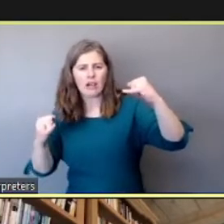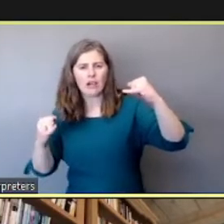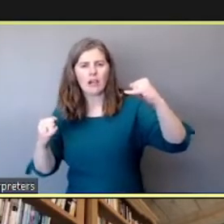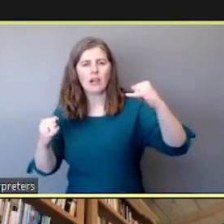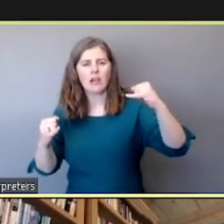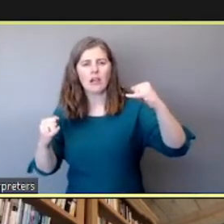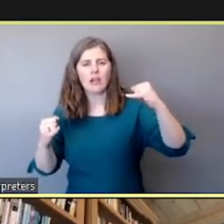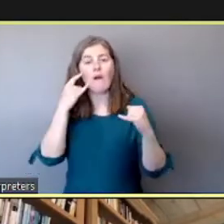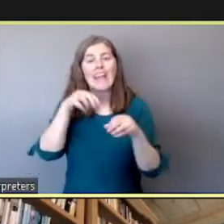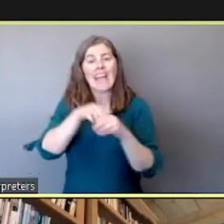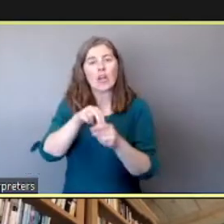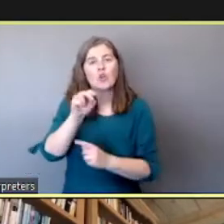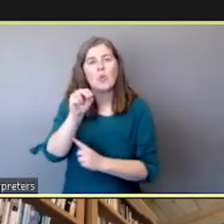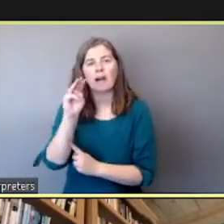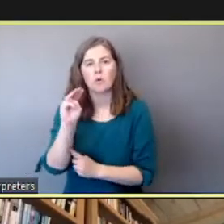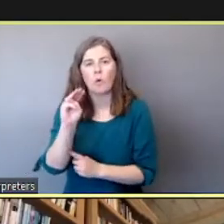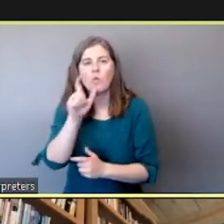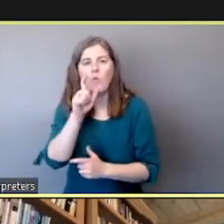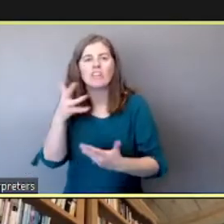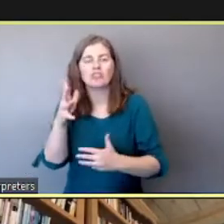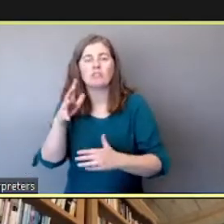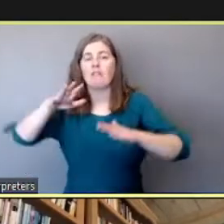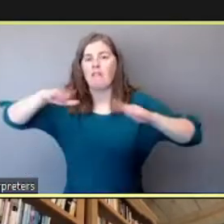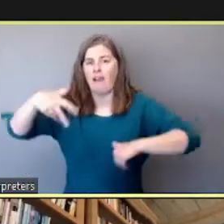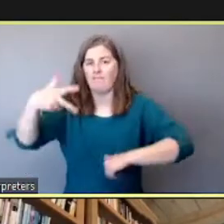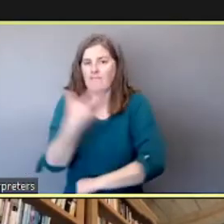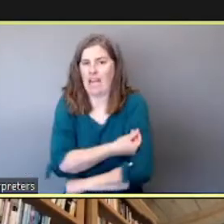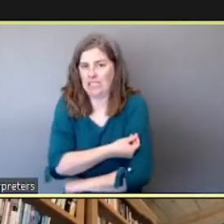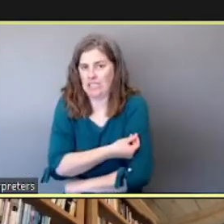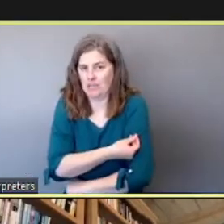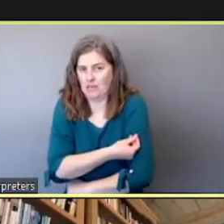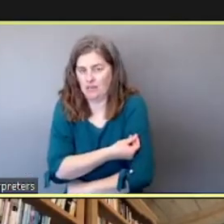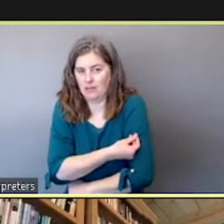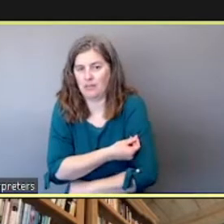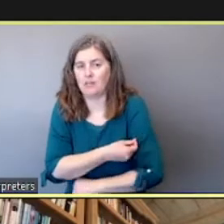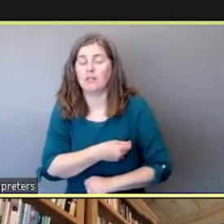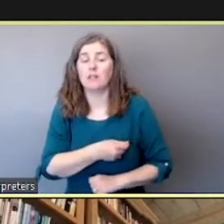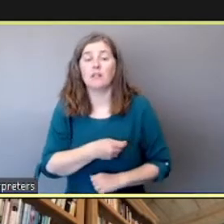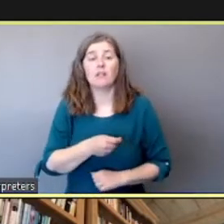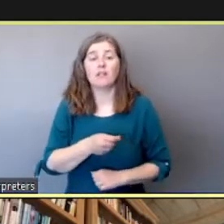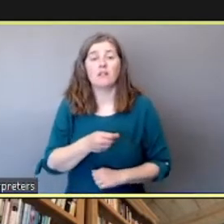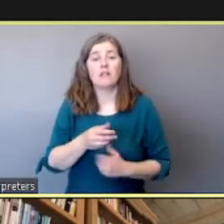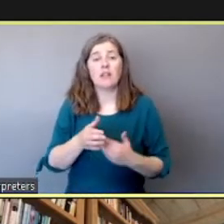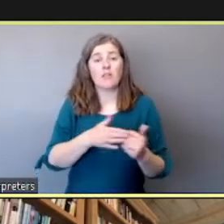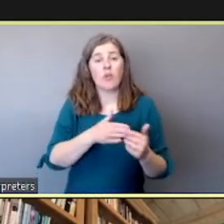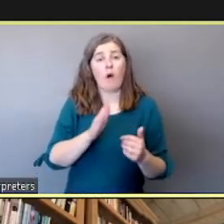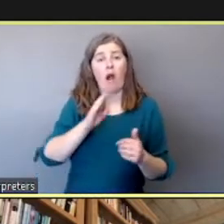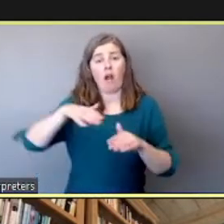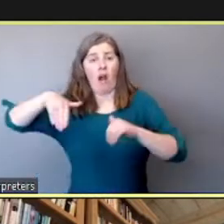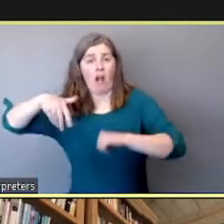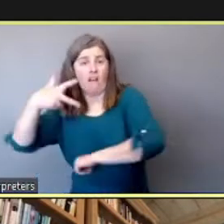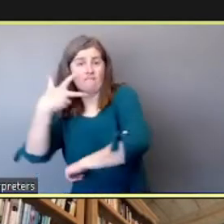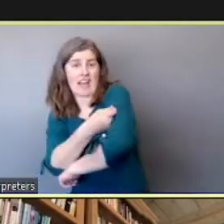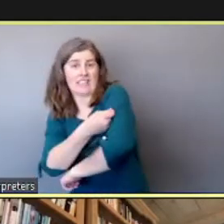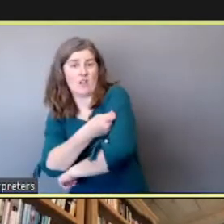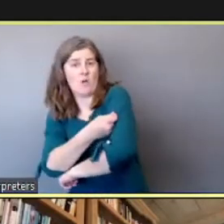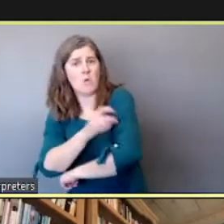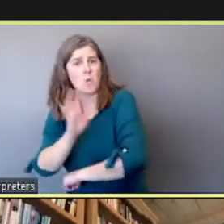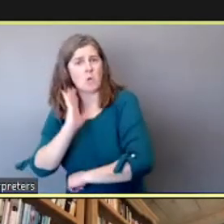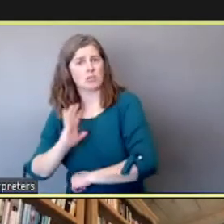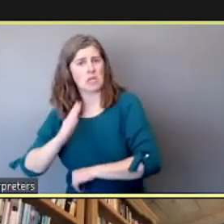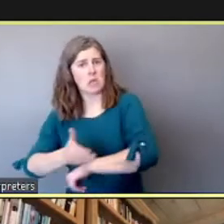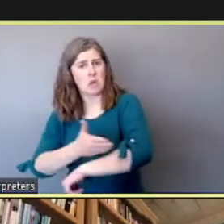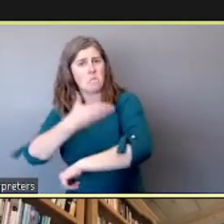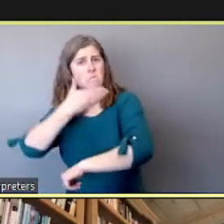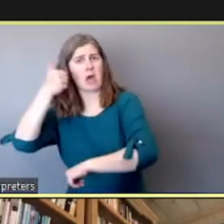New Mexico, or for unvaccinated people. So the good news is even our unvaccinated rate used to be much better than